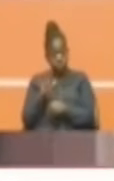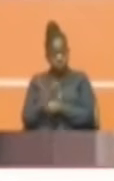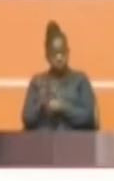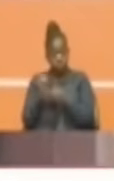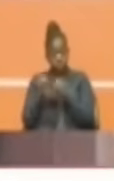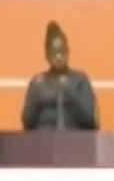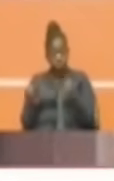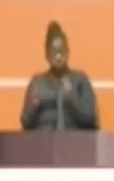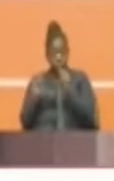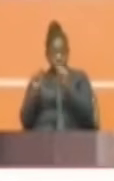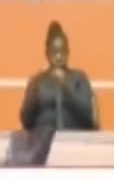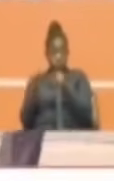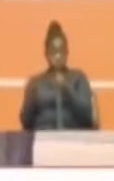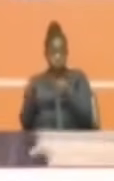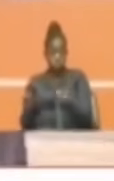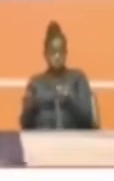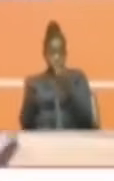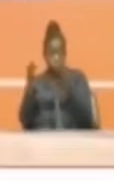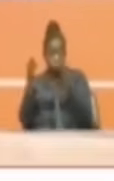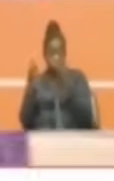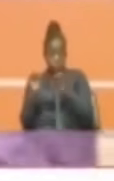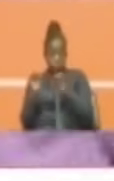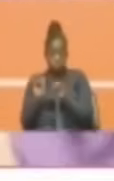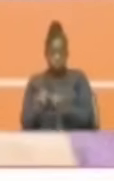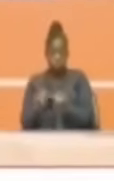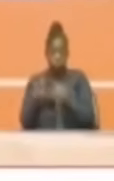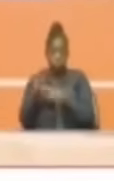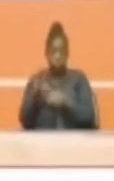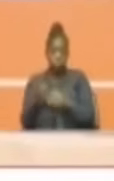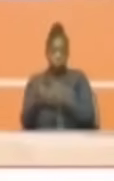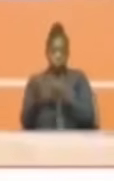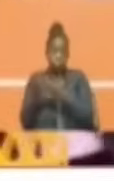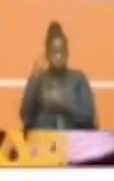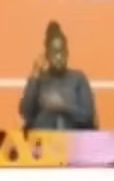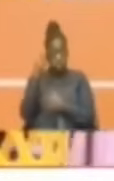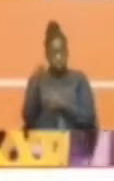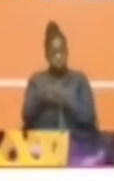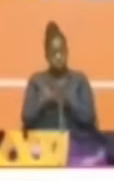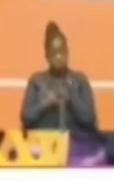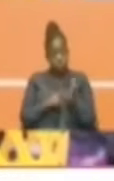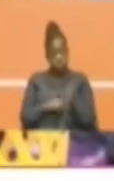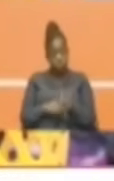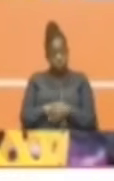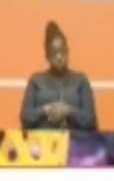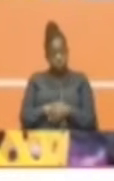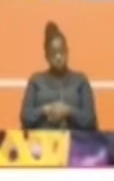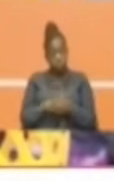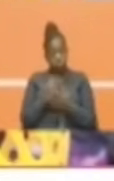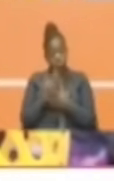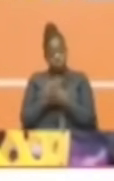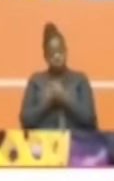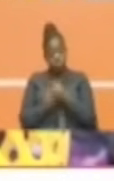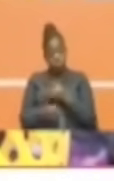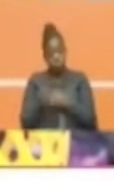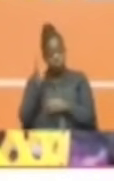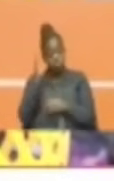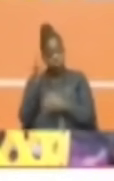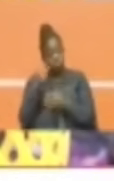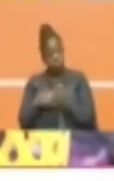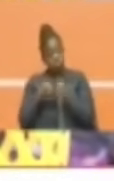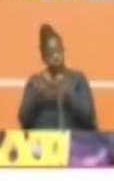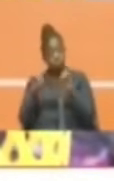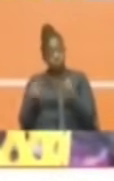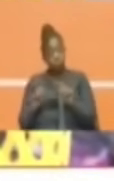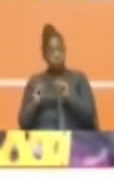abasinga tebagenze ni basaba ogulo mu kibuga okulinda ebinavayo tumaze mu amanyi atokuli amaudi entataba